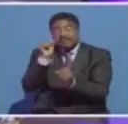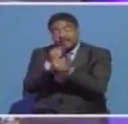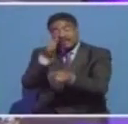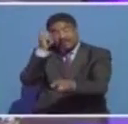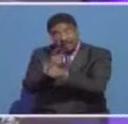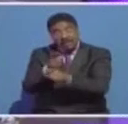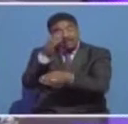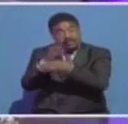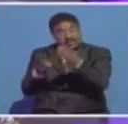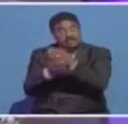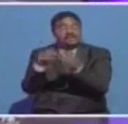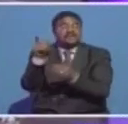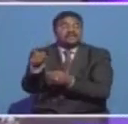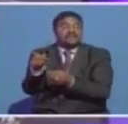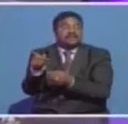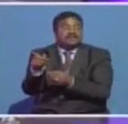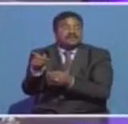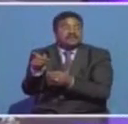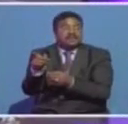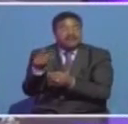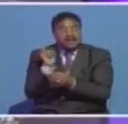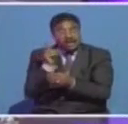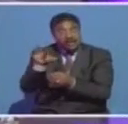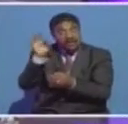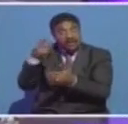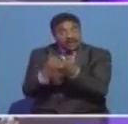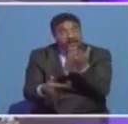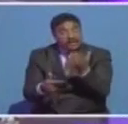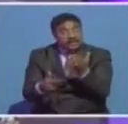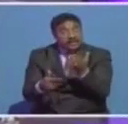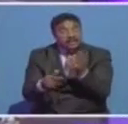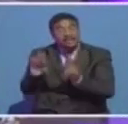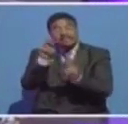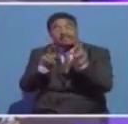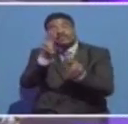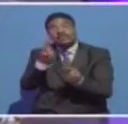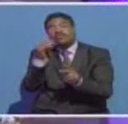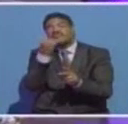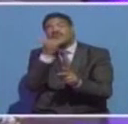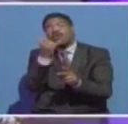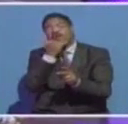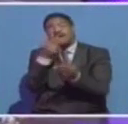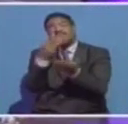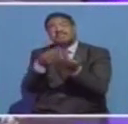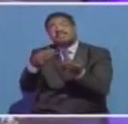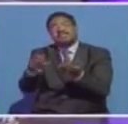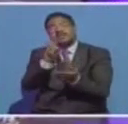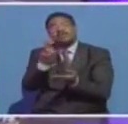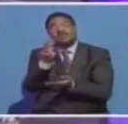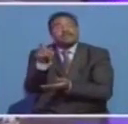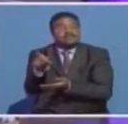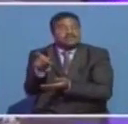specific standards. What we have found is that people are using the wrong type of roofing sheet, which is not the